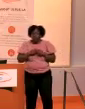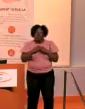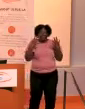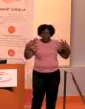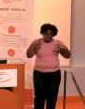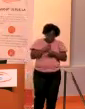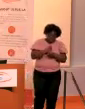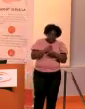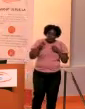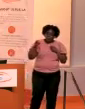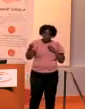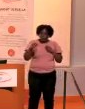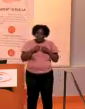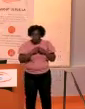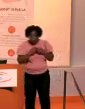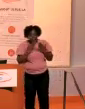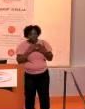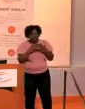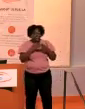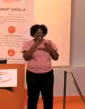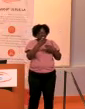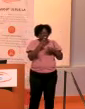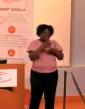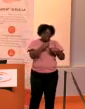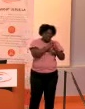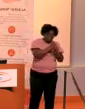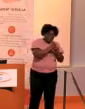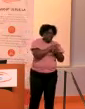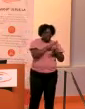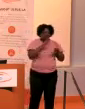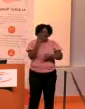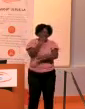process, and the cells are pre-made and ready to be infused.